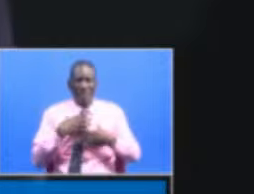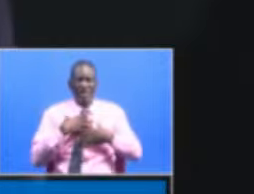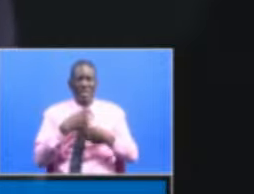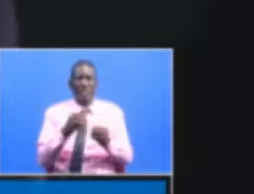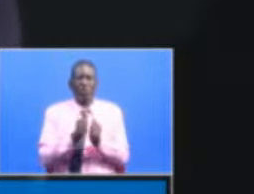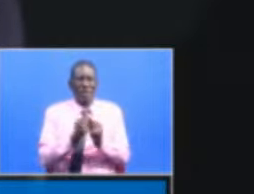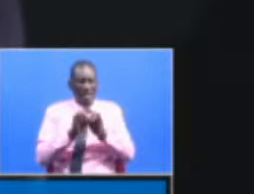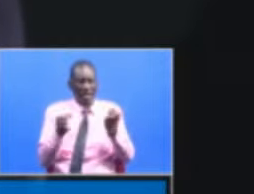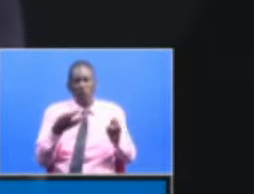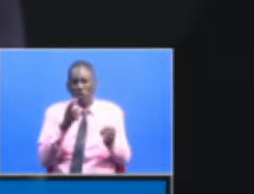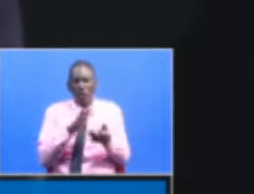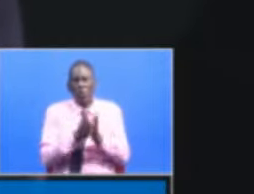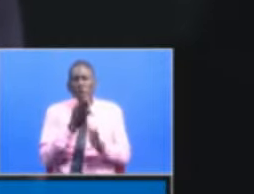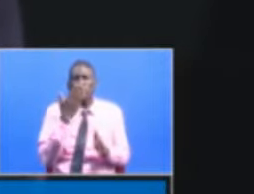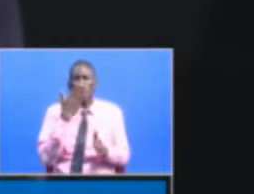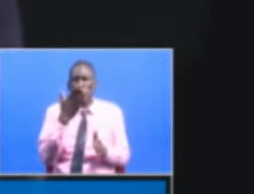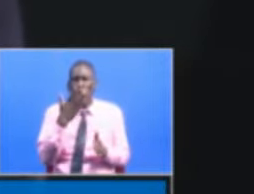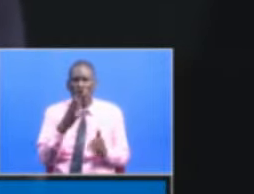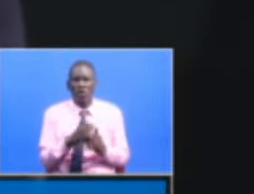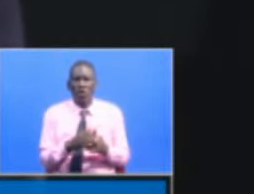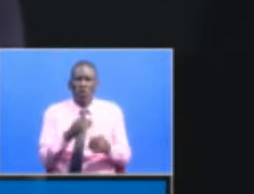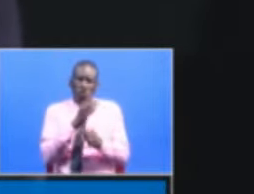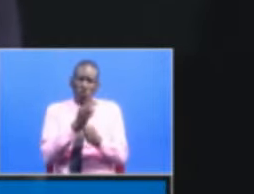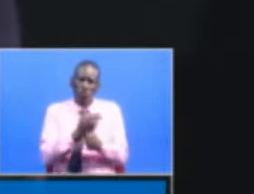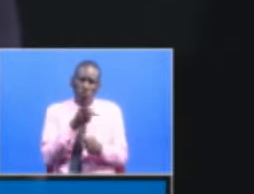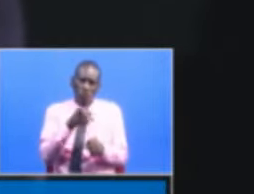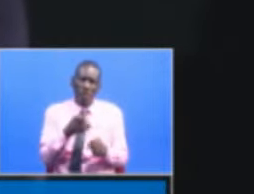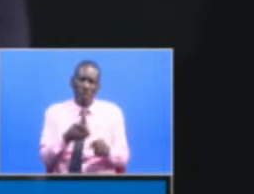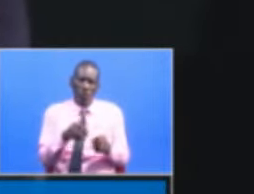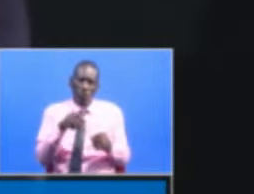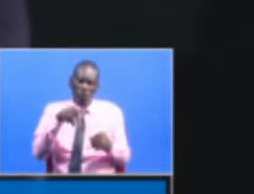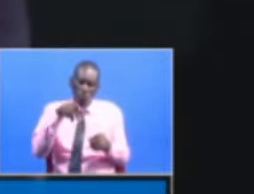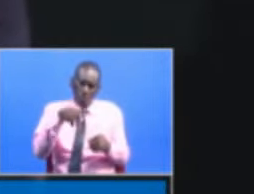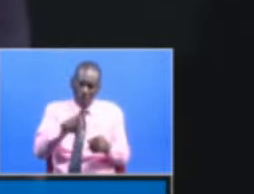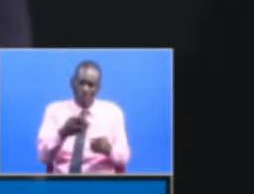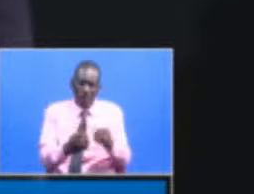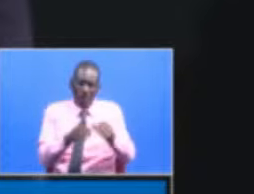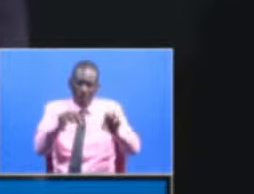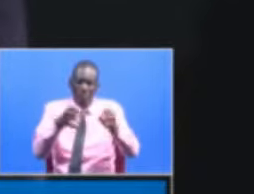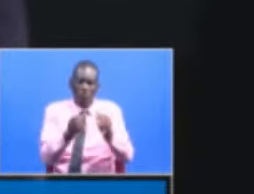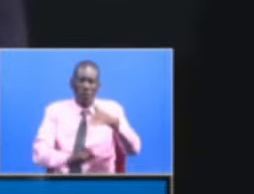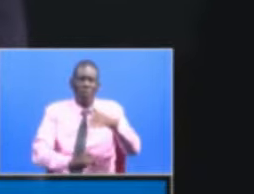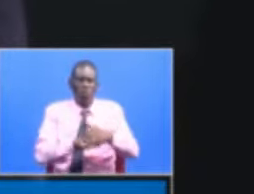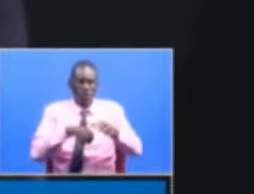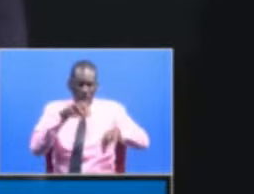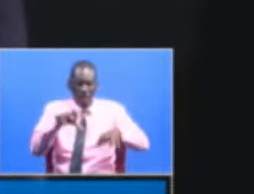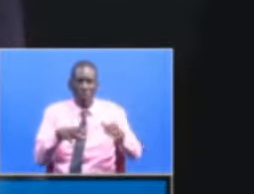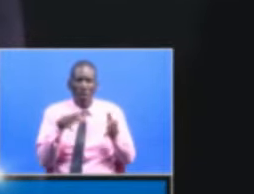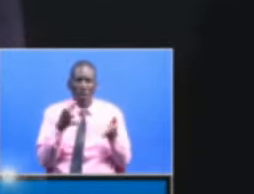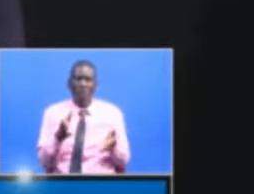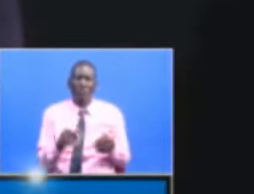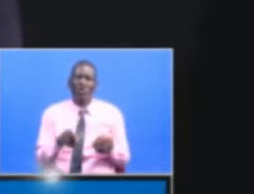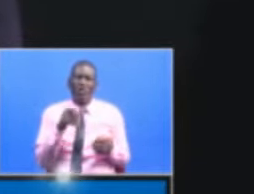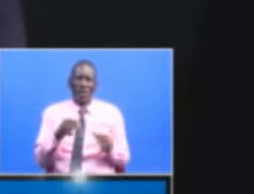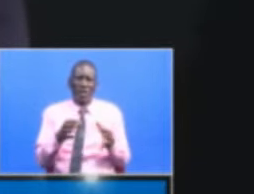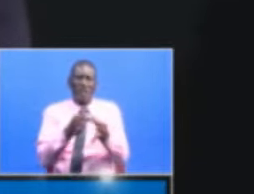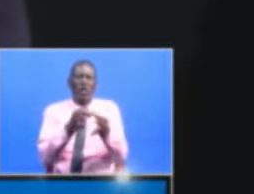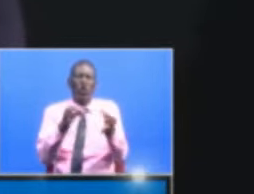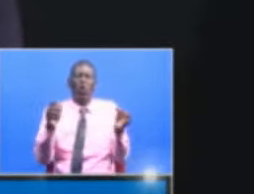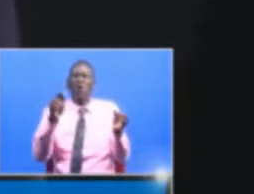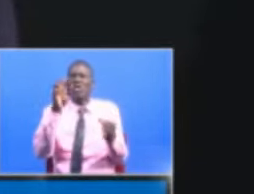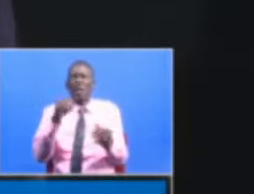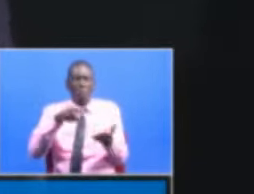water for their utilization, for crop farming, for supporting their livestock. So it's a very long-term project, which